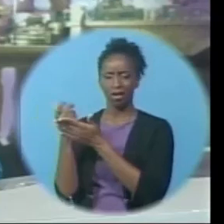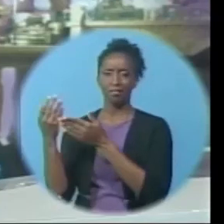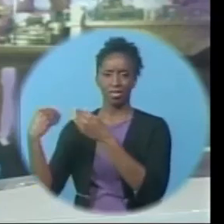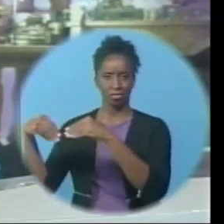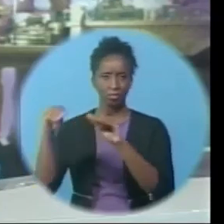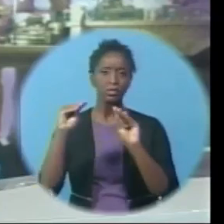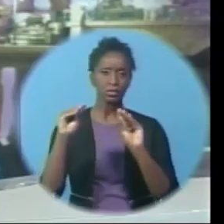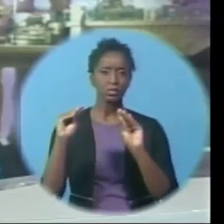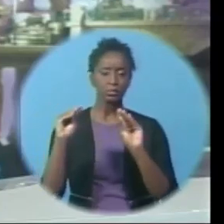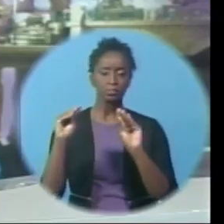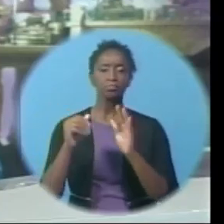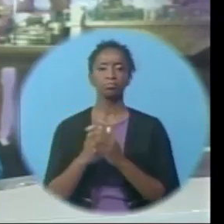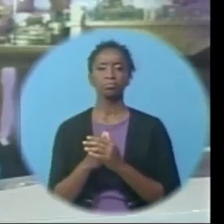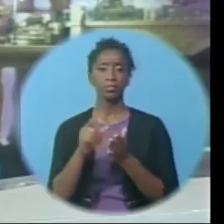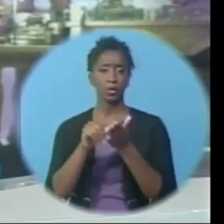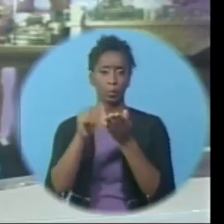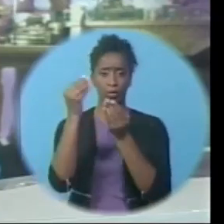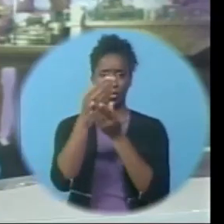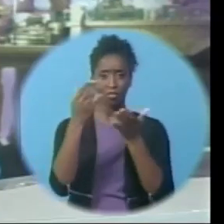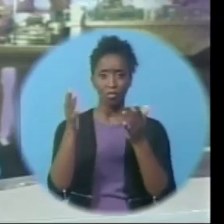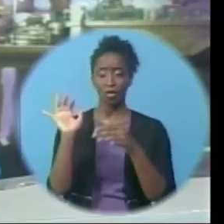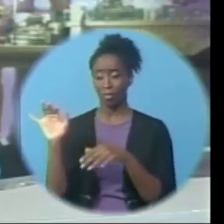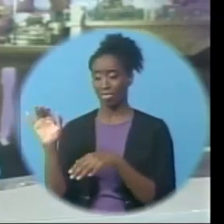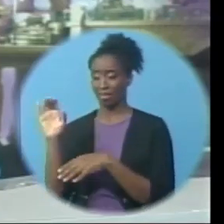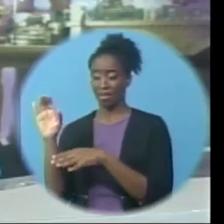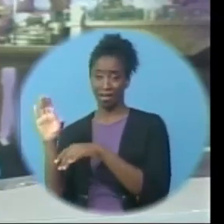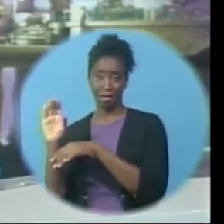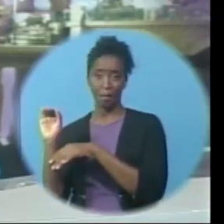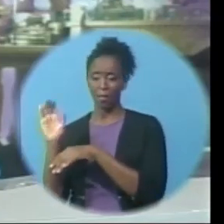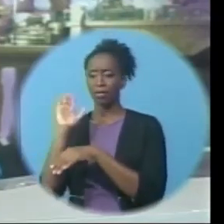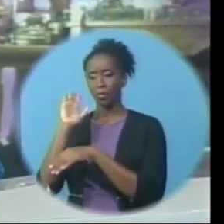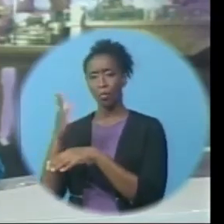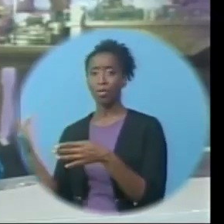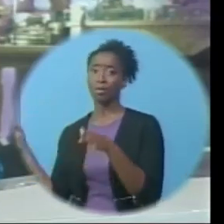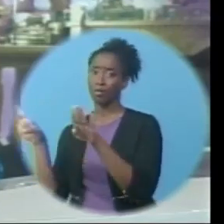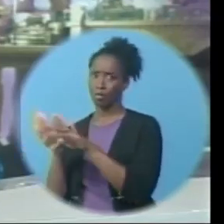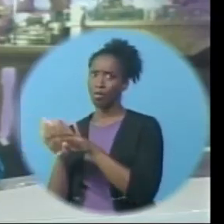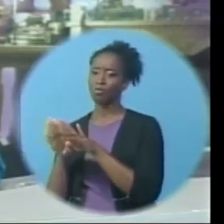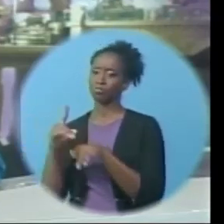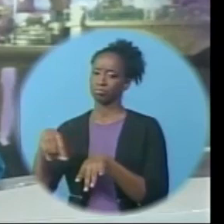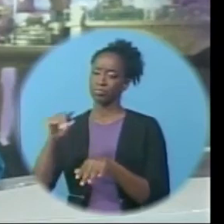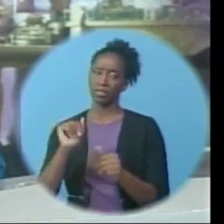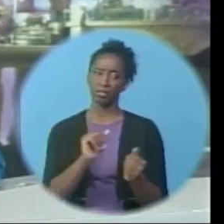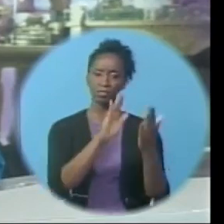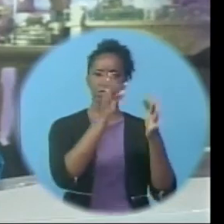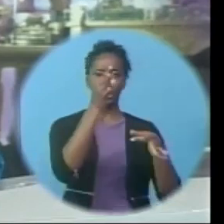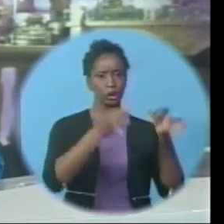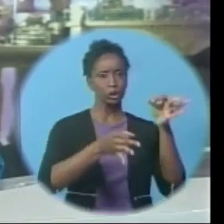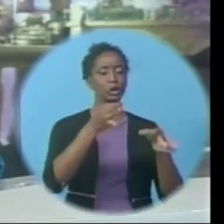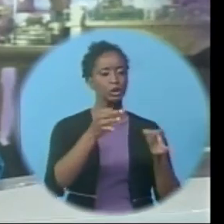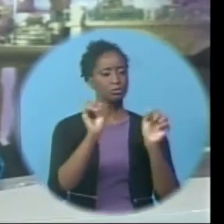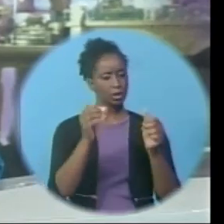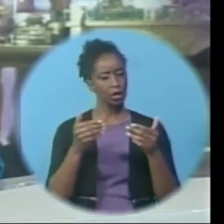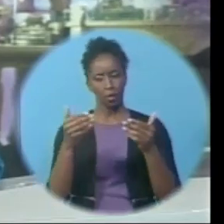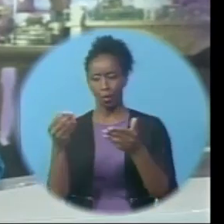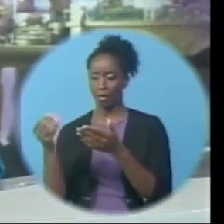up operations at the company. The government went to the courts to seek administrative liquidators for CL